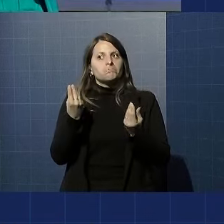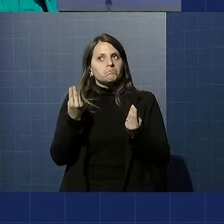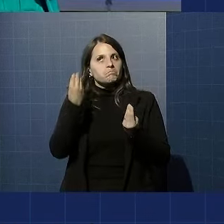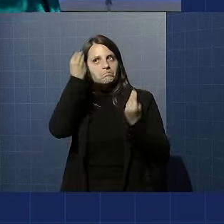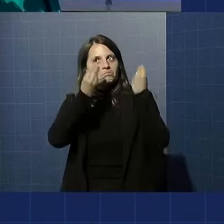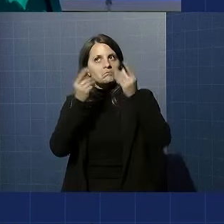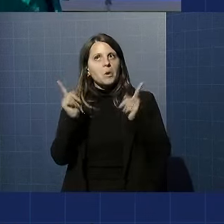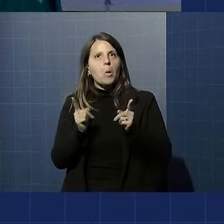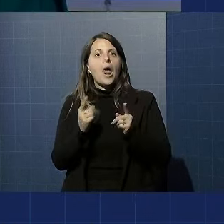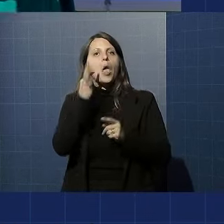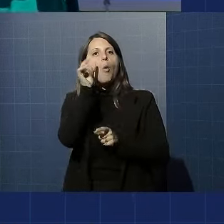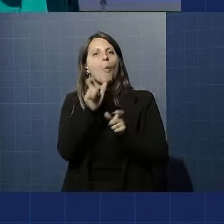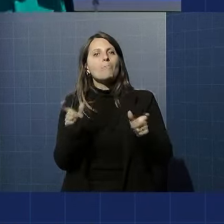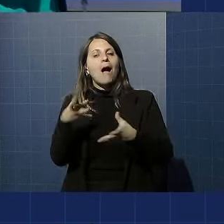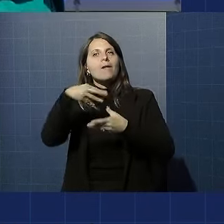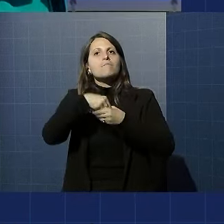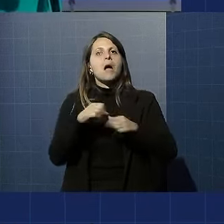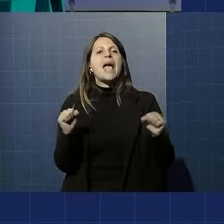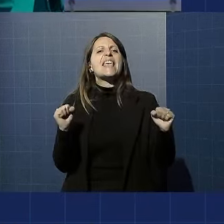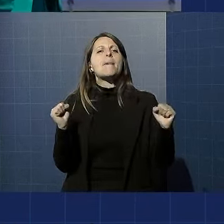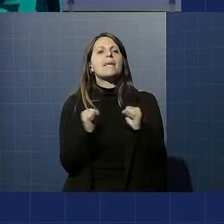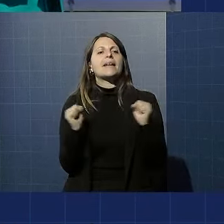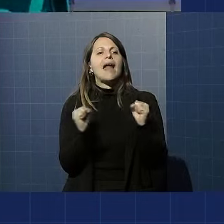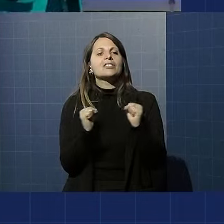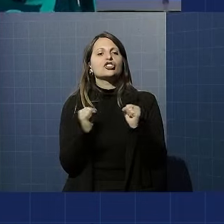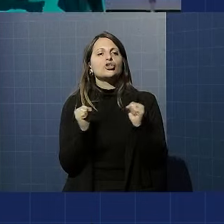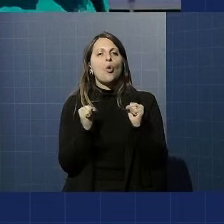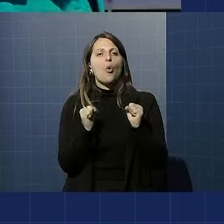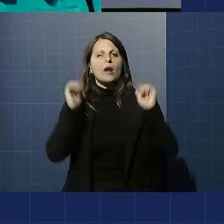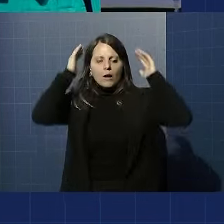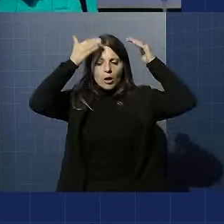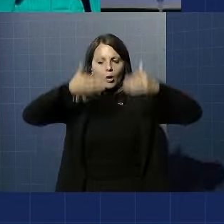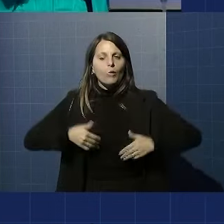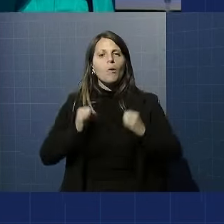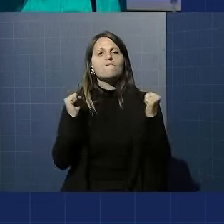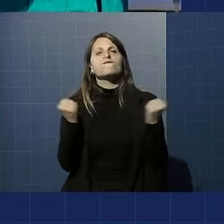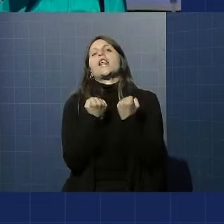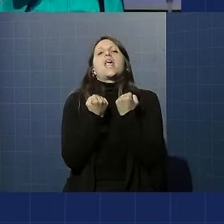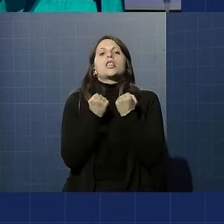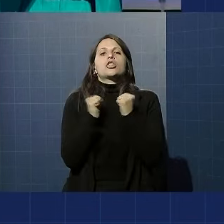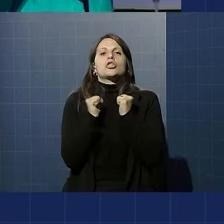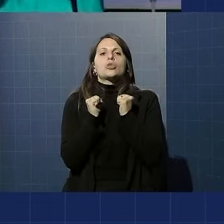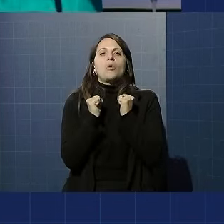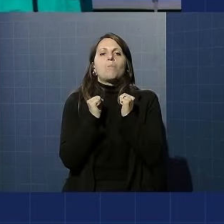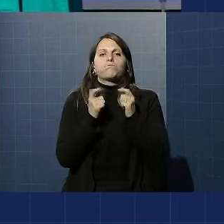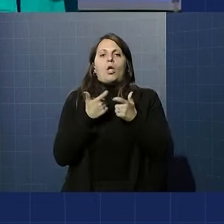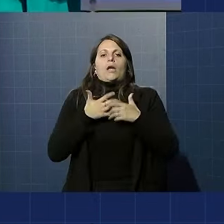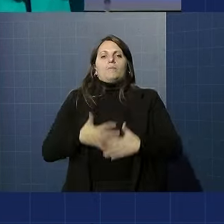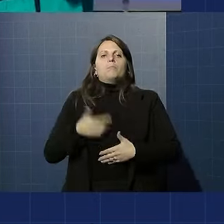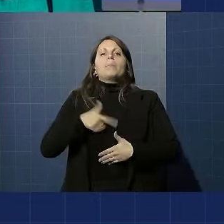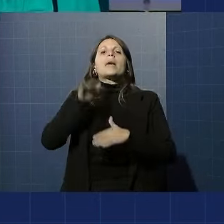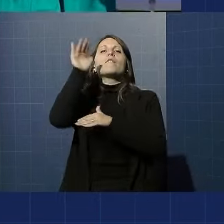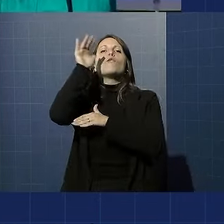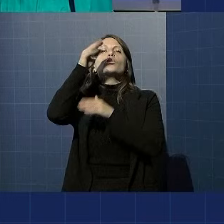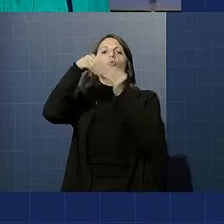trip to Mars. We know that mammals do hibernation, and you can see an example there of a brown bear, and we've actually